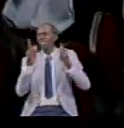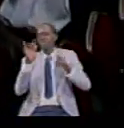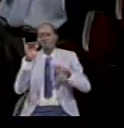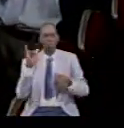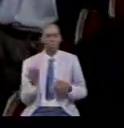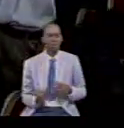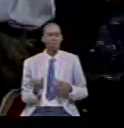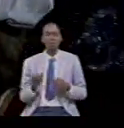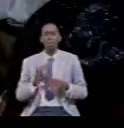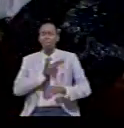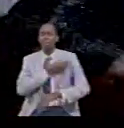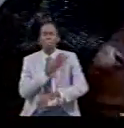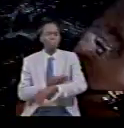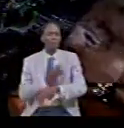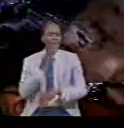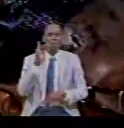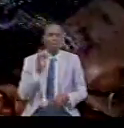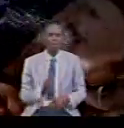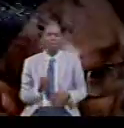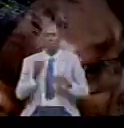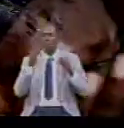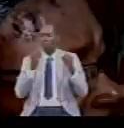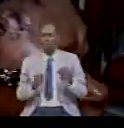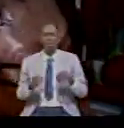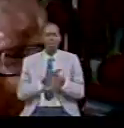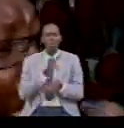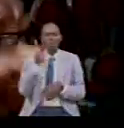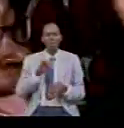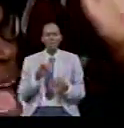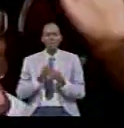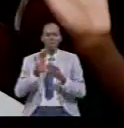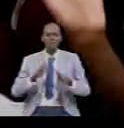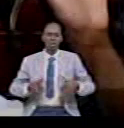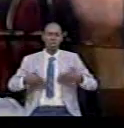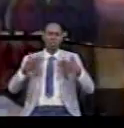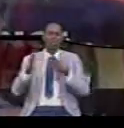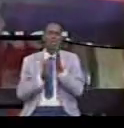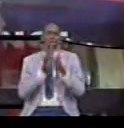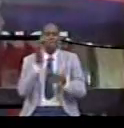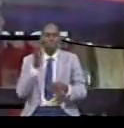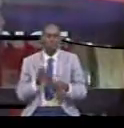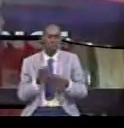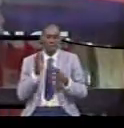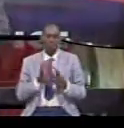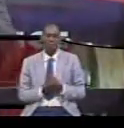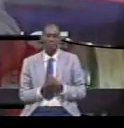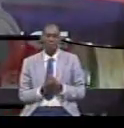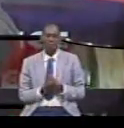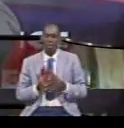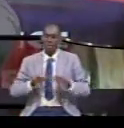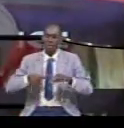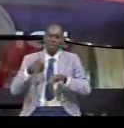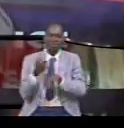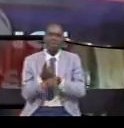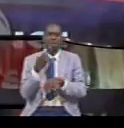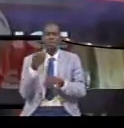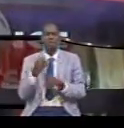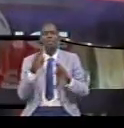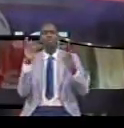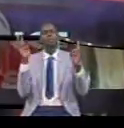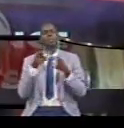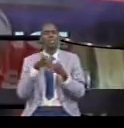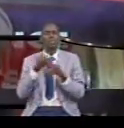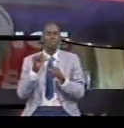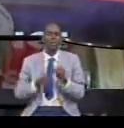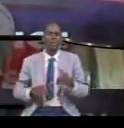effectively, mightily, powerfully in your life in Jesus' name. Confirm the victory in